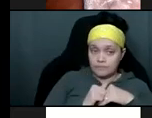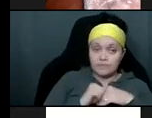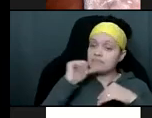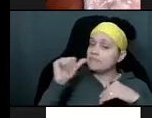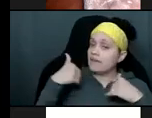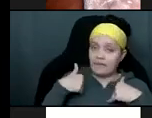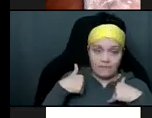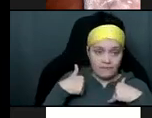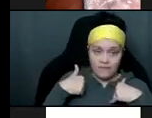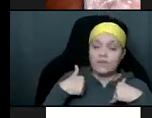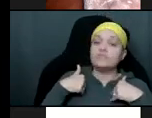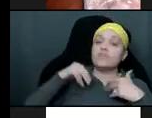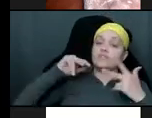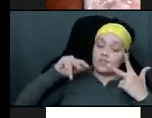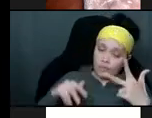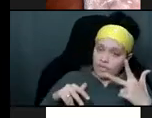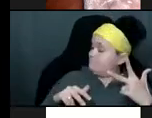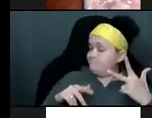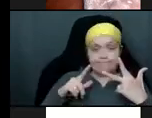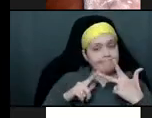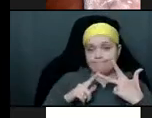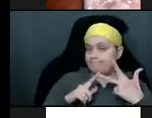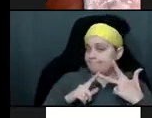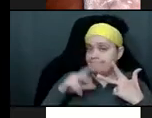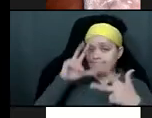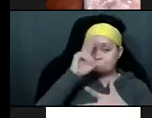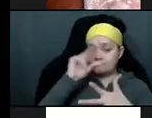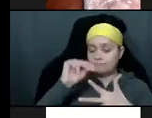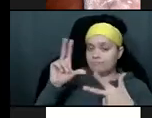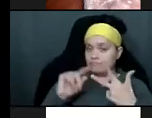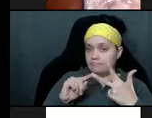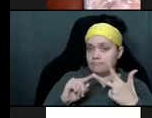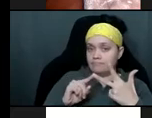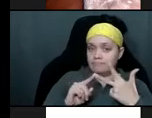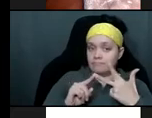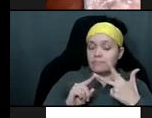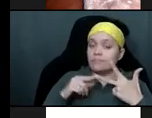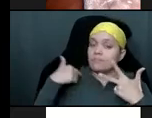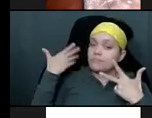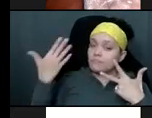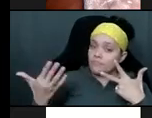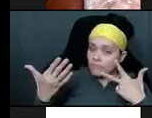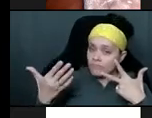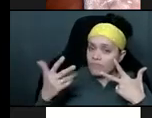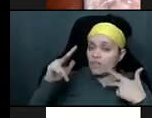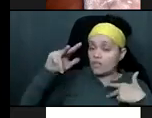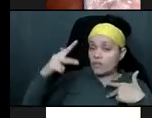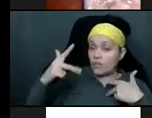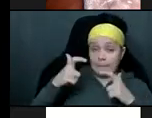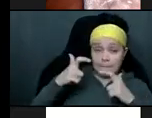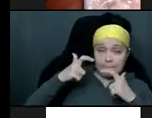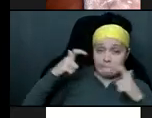not. So that's strike 3 for Australia. So the 3